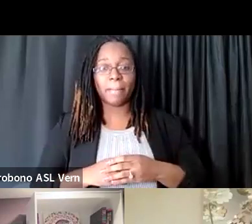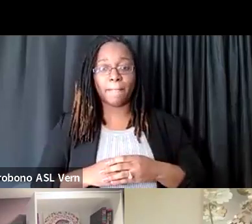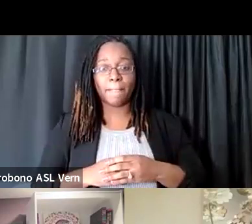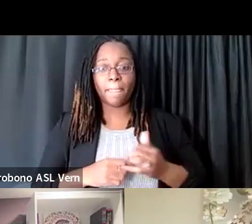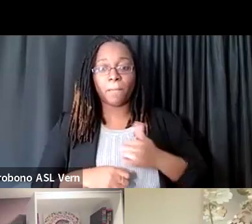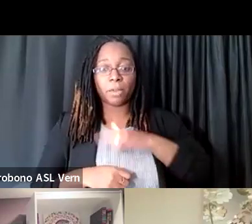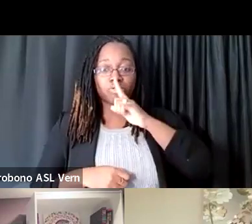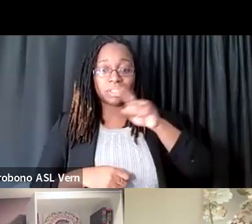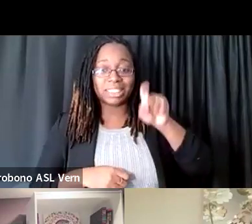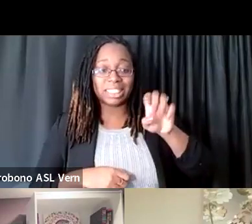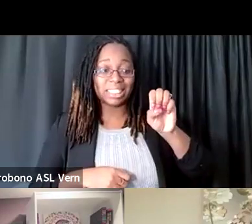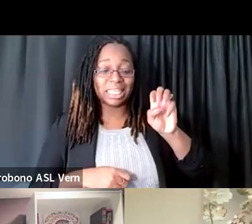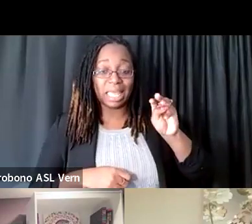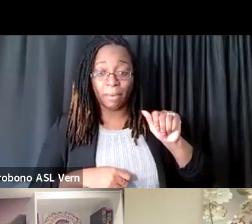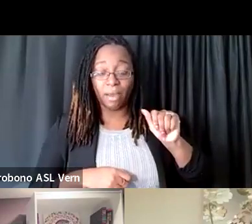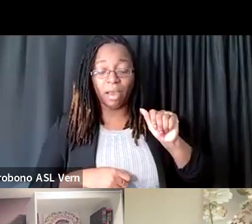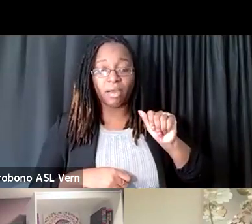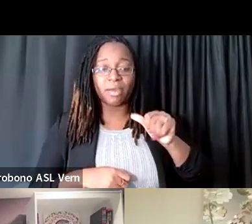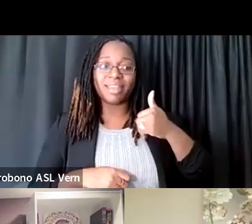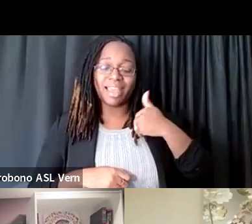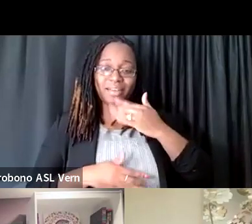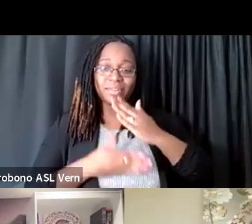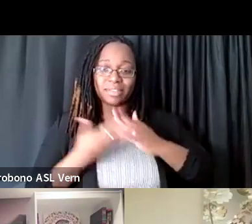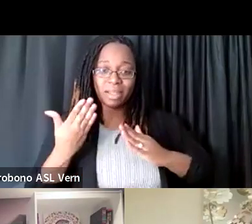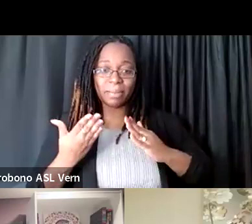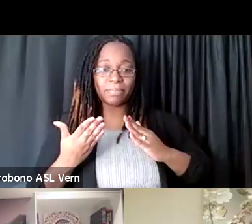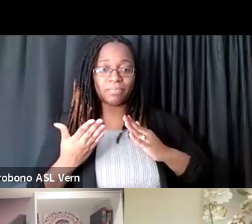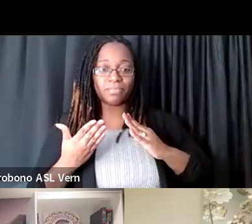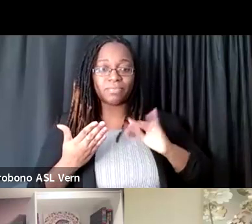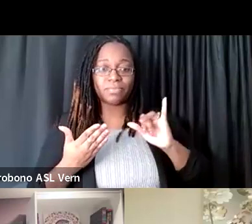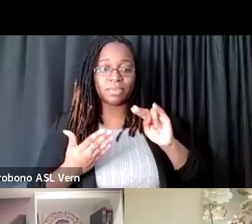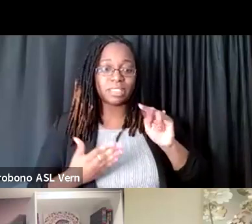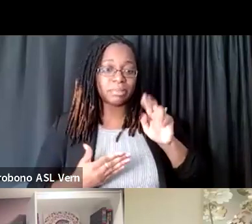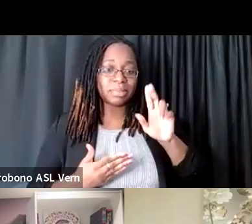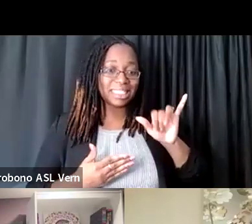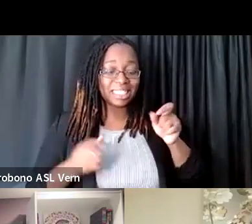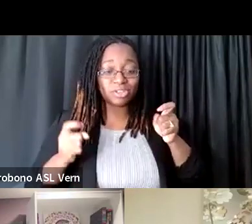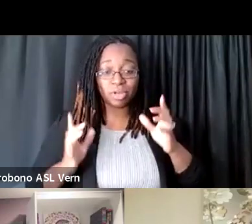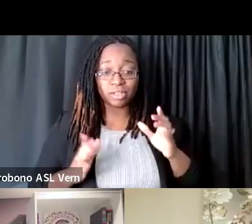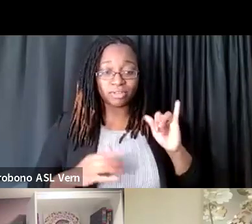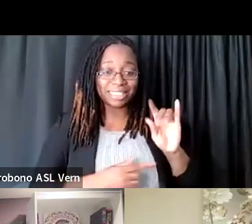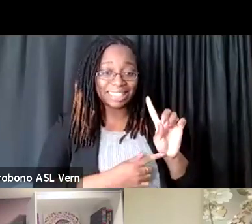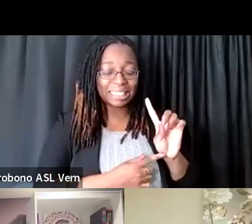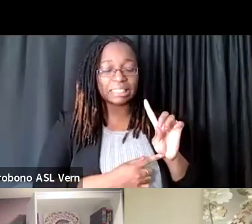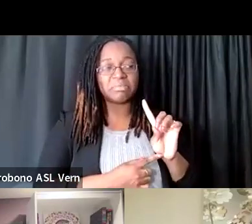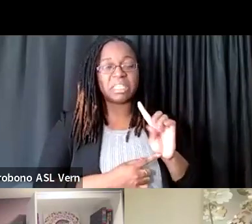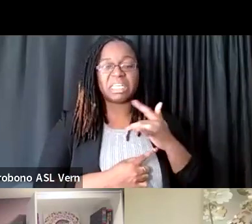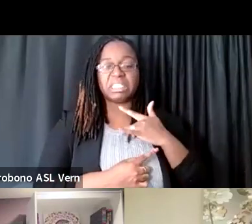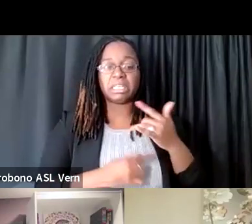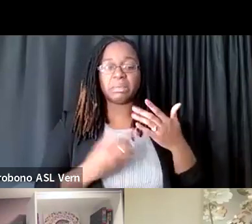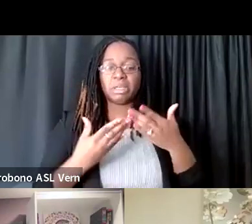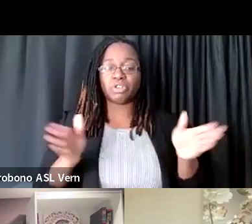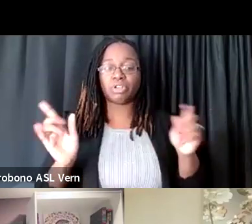Emma, there are intimacy directors. I think intimacy director is kind of a general term now.